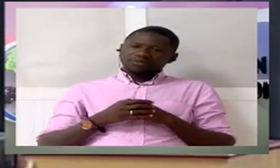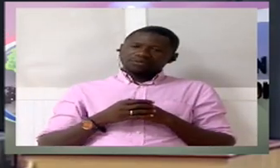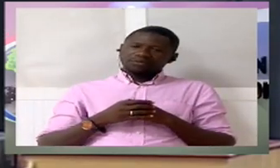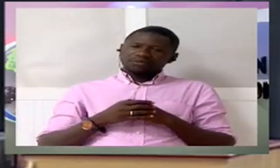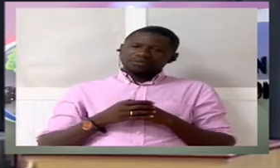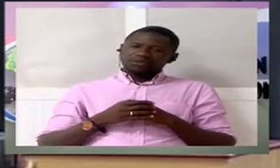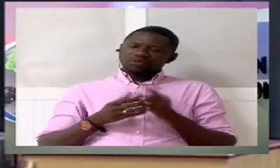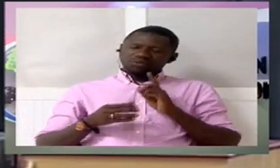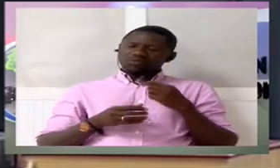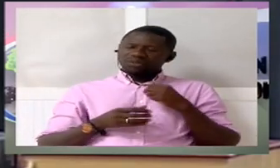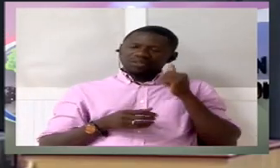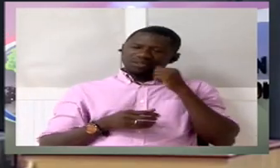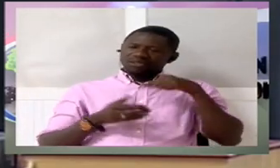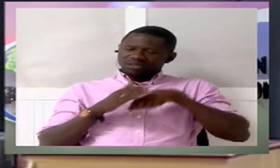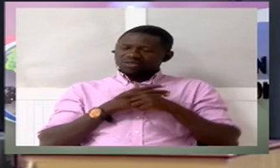That is what we were in.